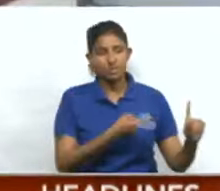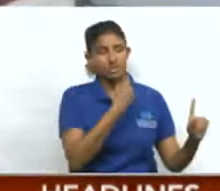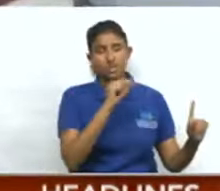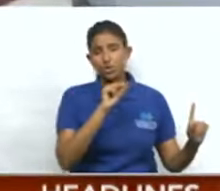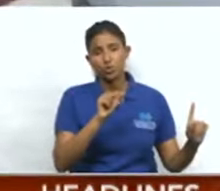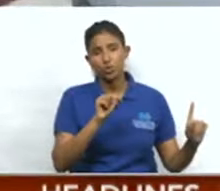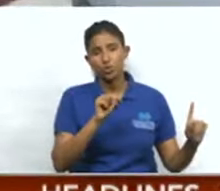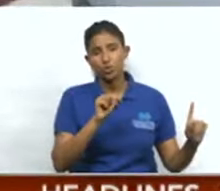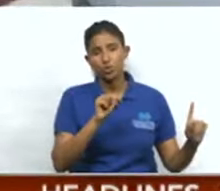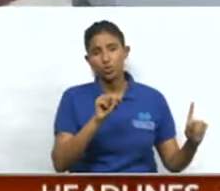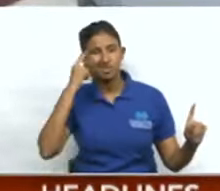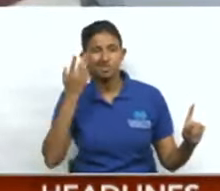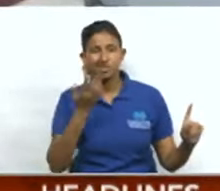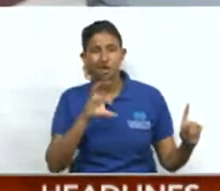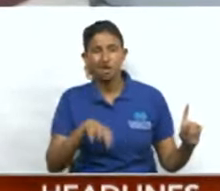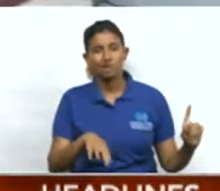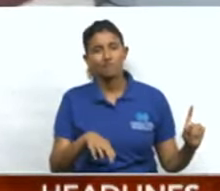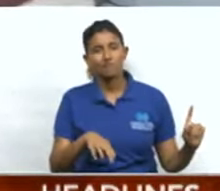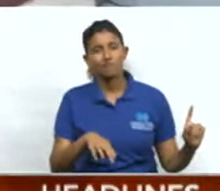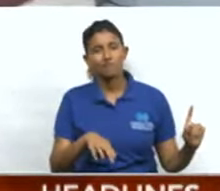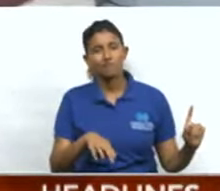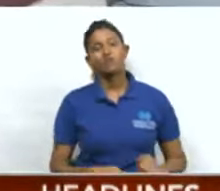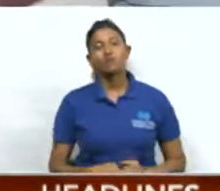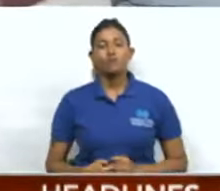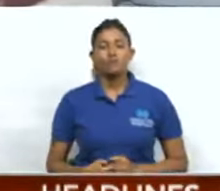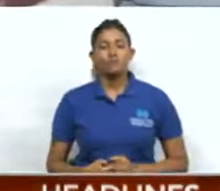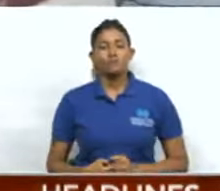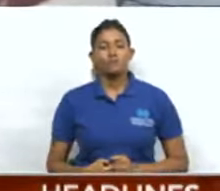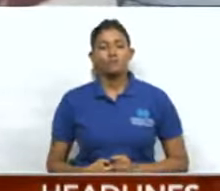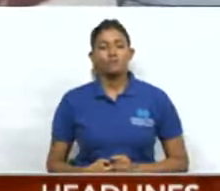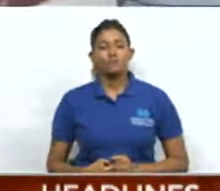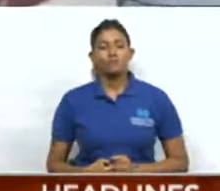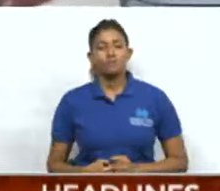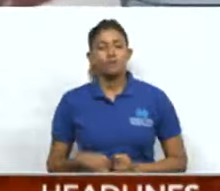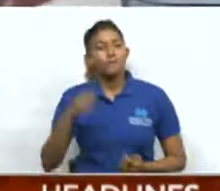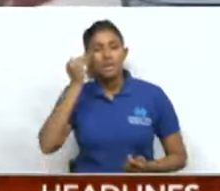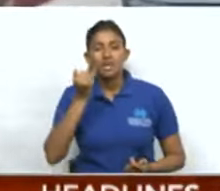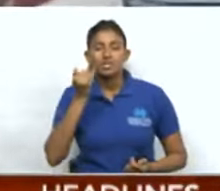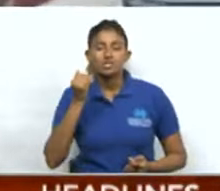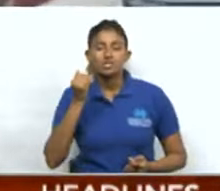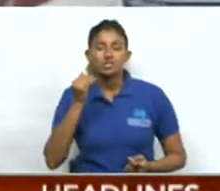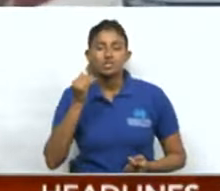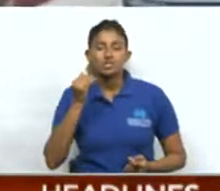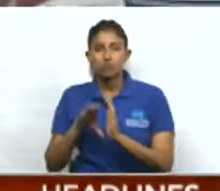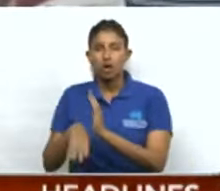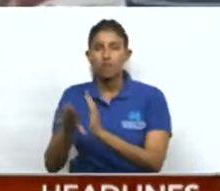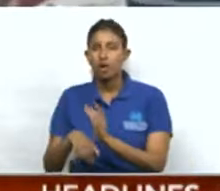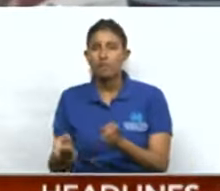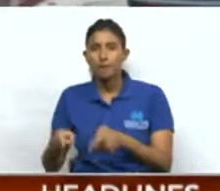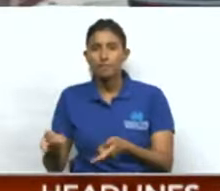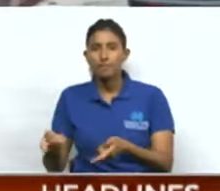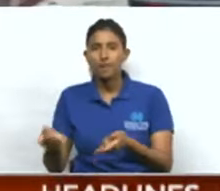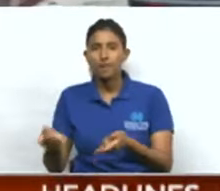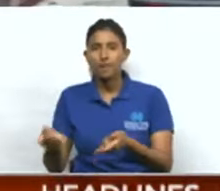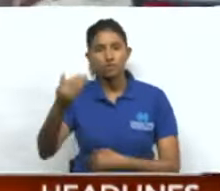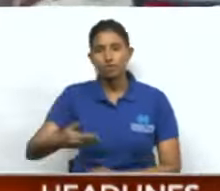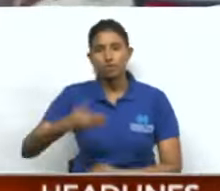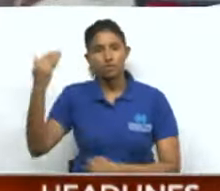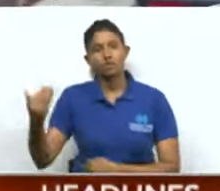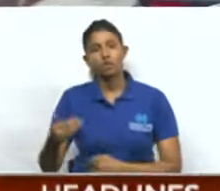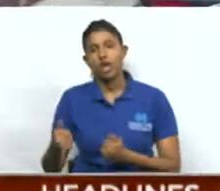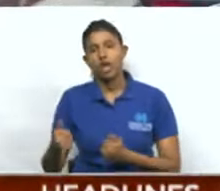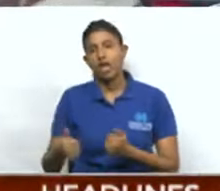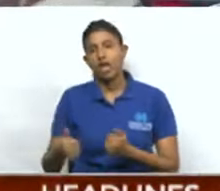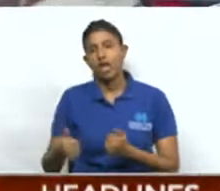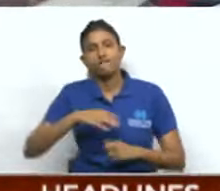think so. Why? Crime is every day, and everybody get fed up of it.